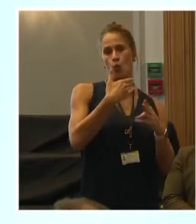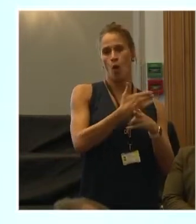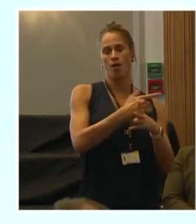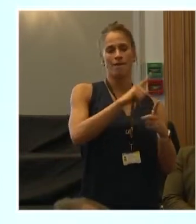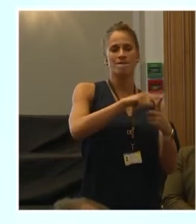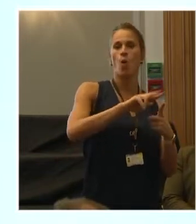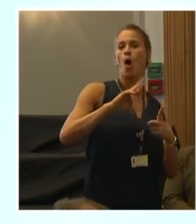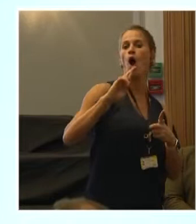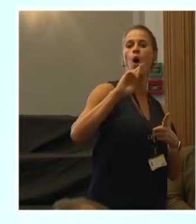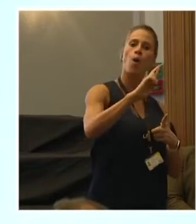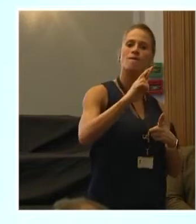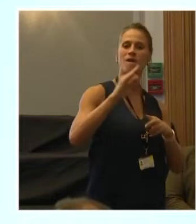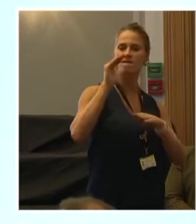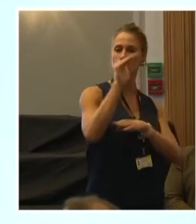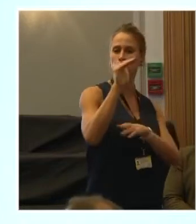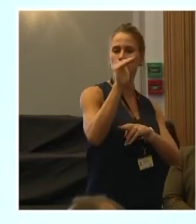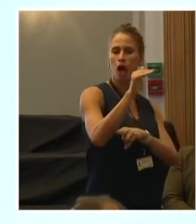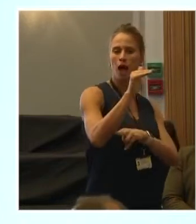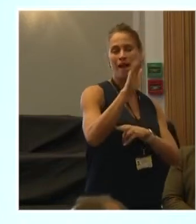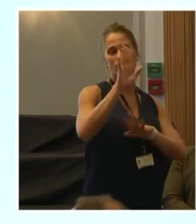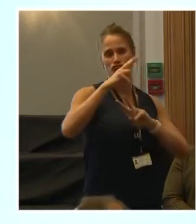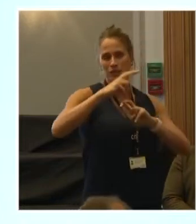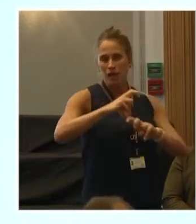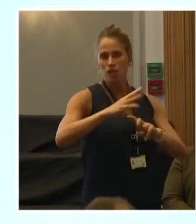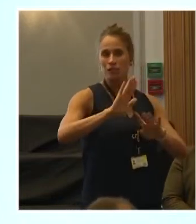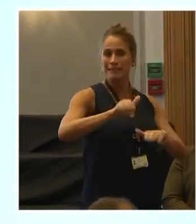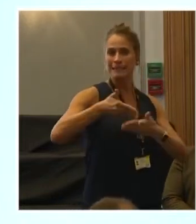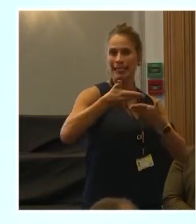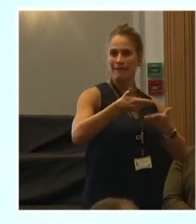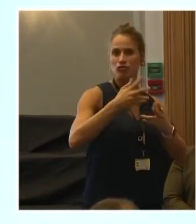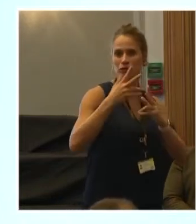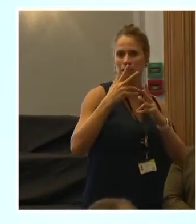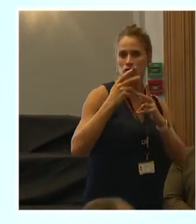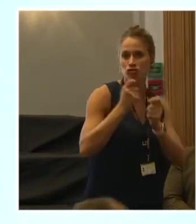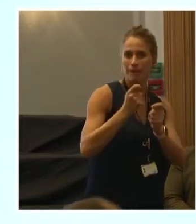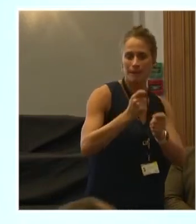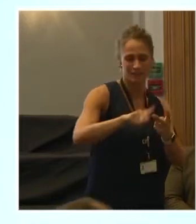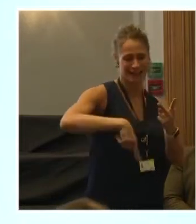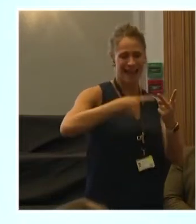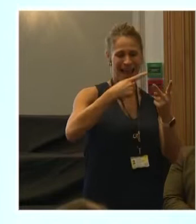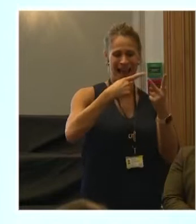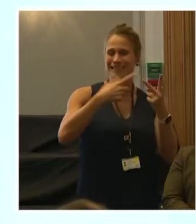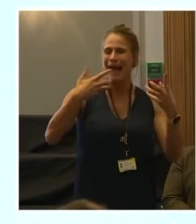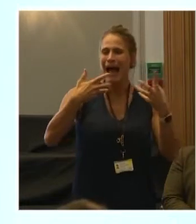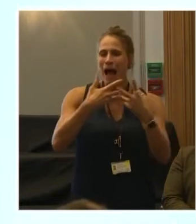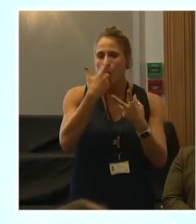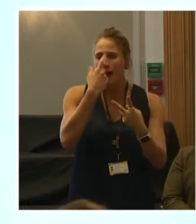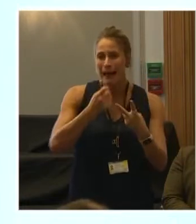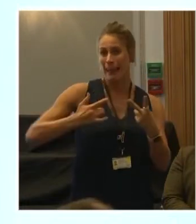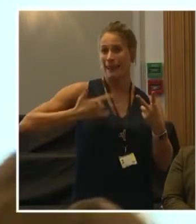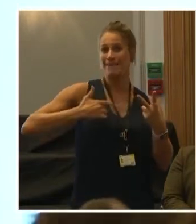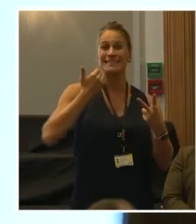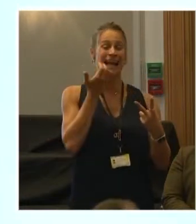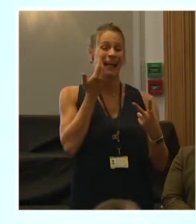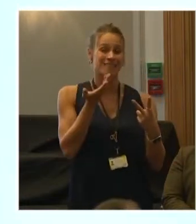tomorrow, that's the search and the delivery of treatments, and also living to today, the support and information on